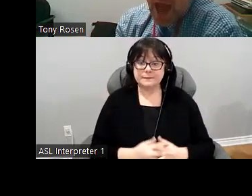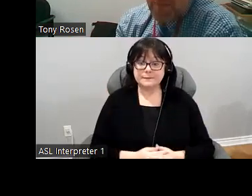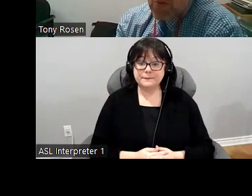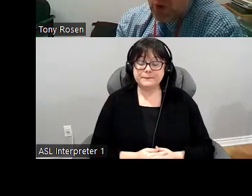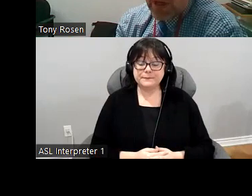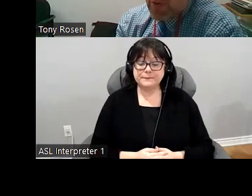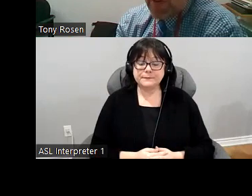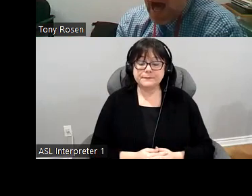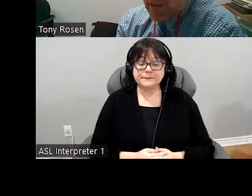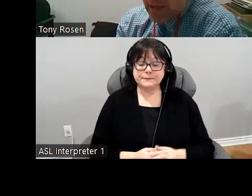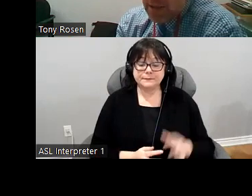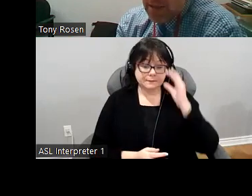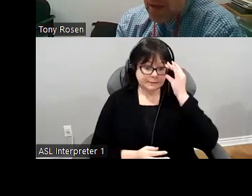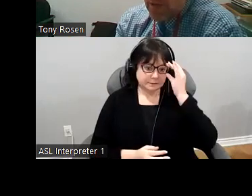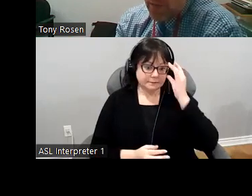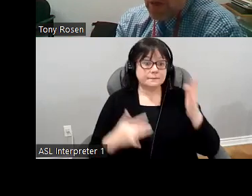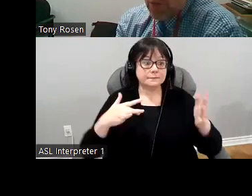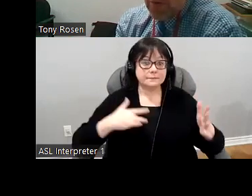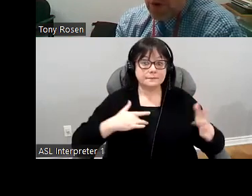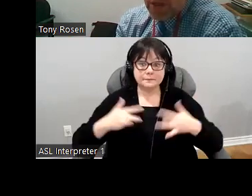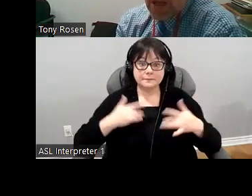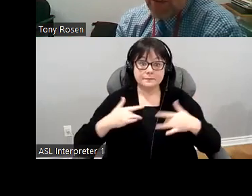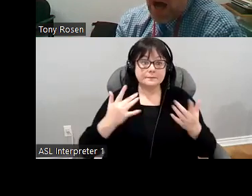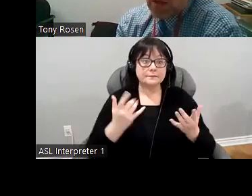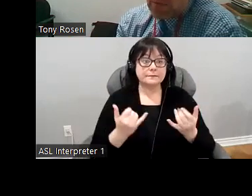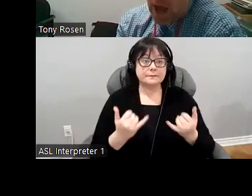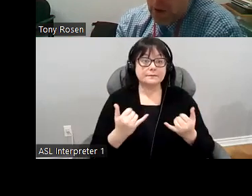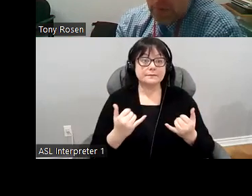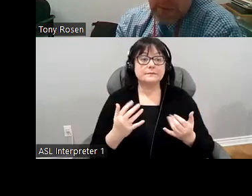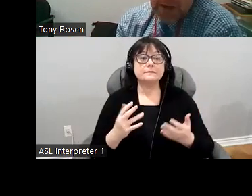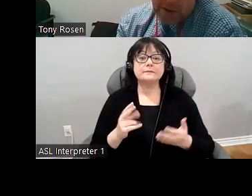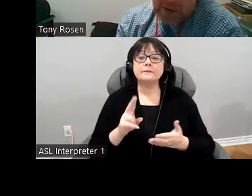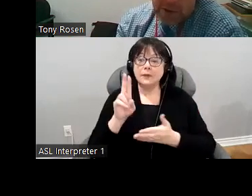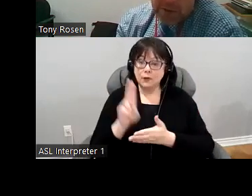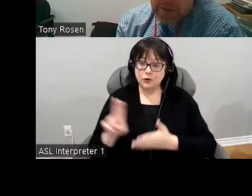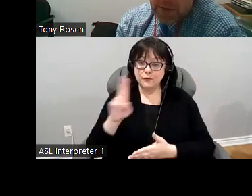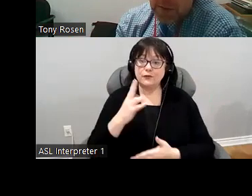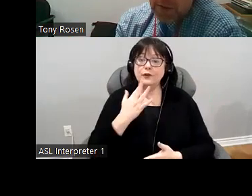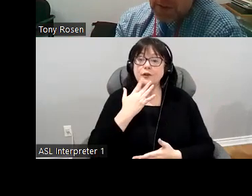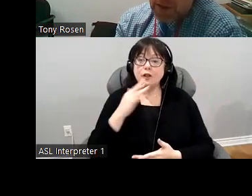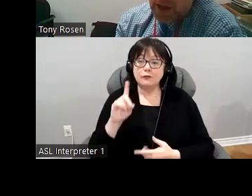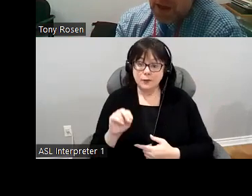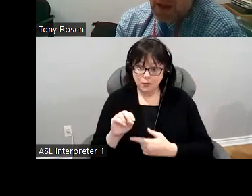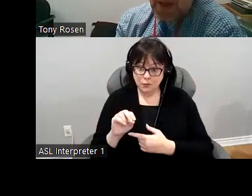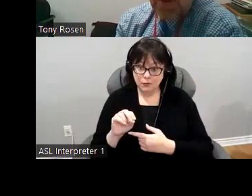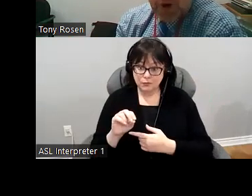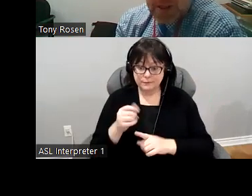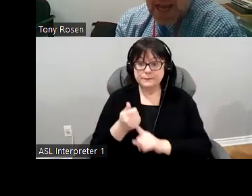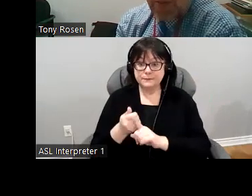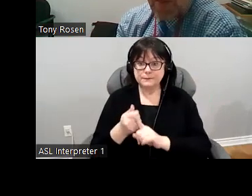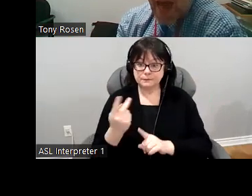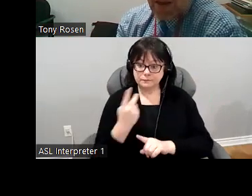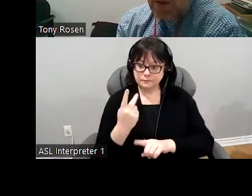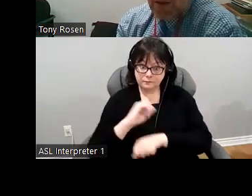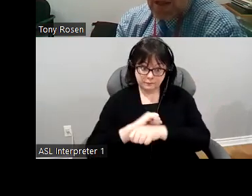We have been working with colleagues from the University of Colorado in Denver. It turns